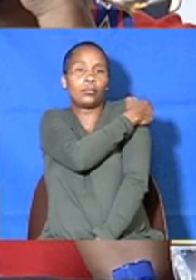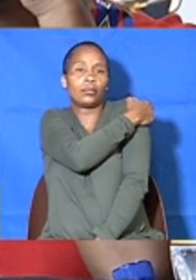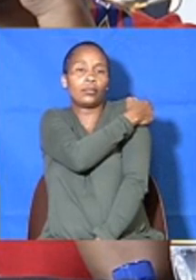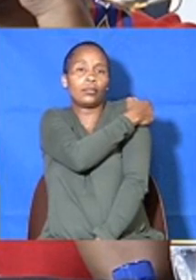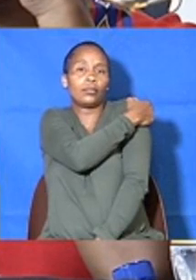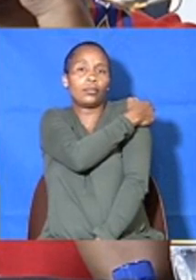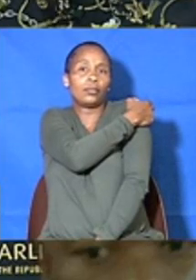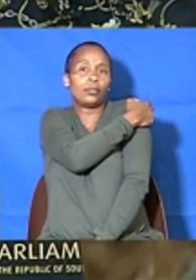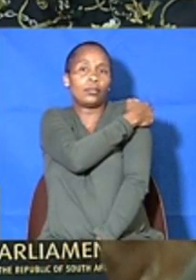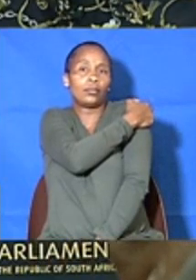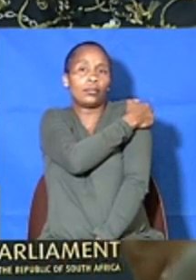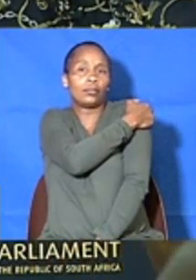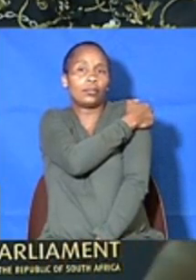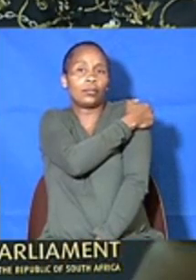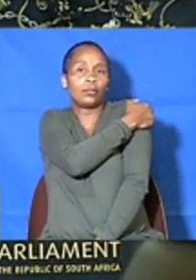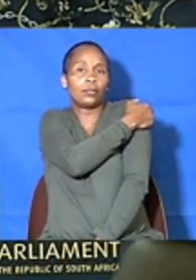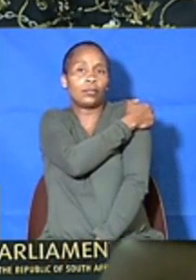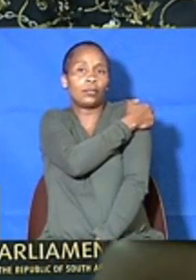project.